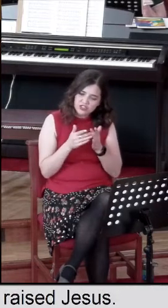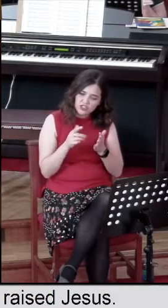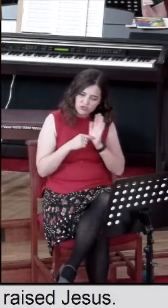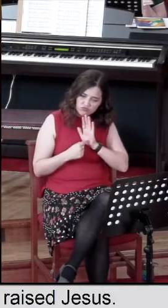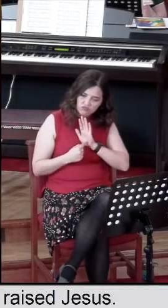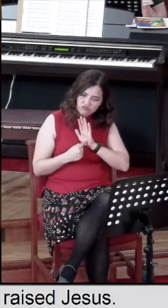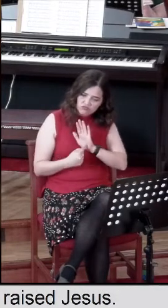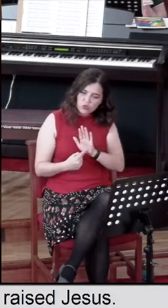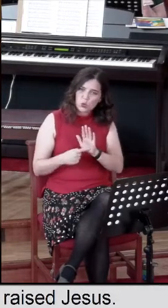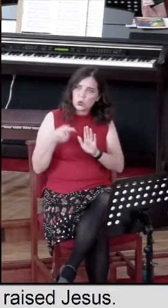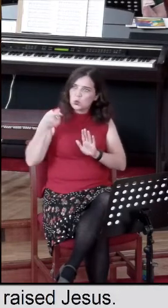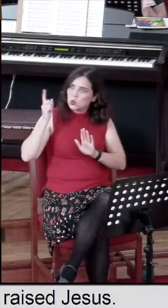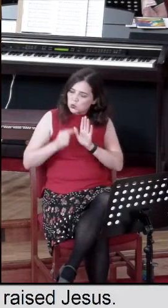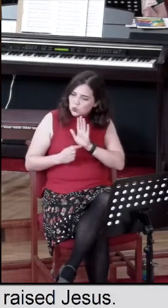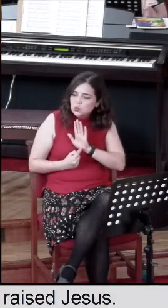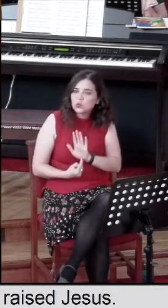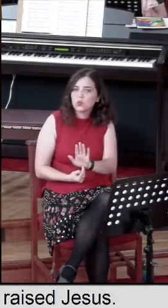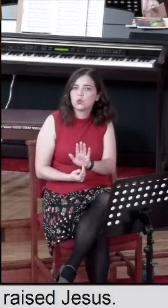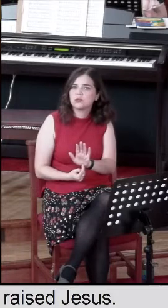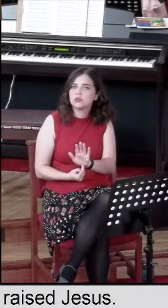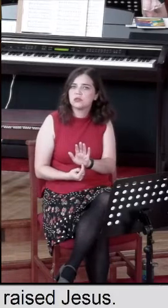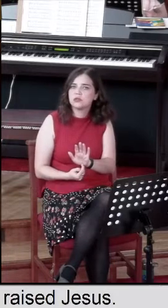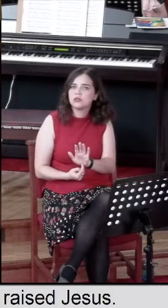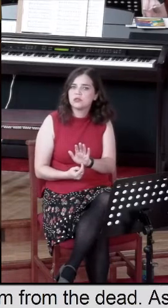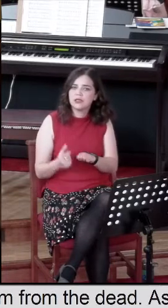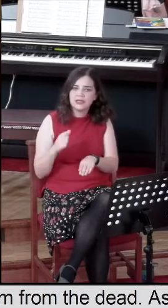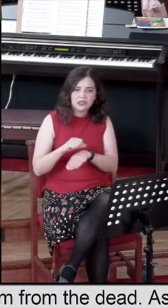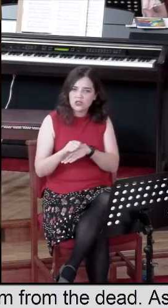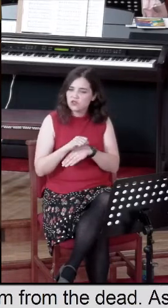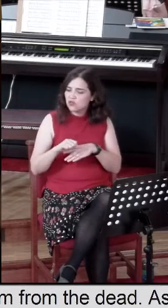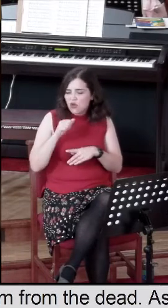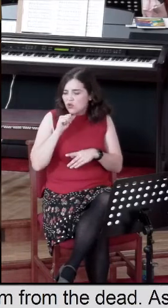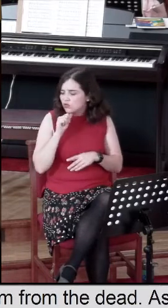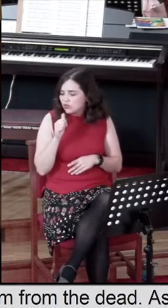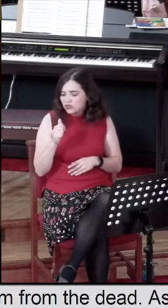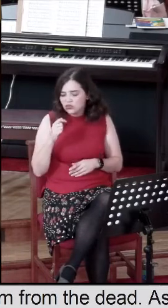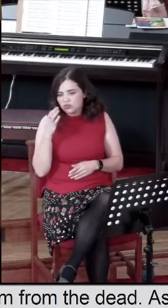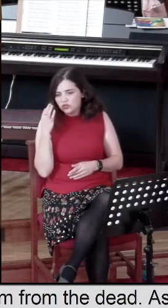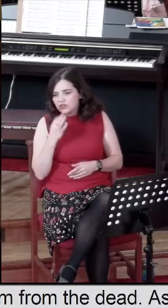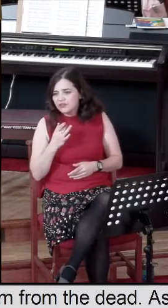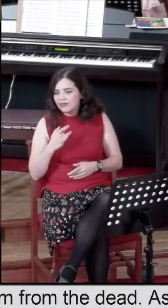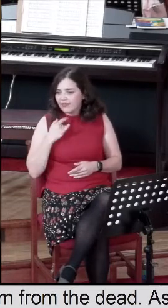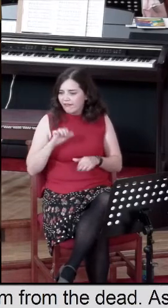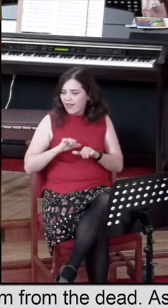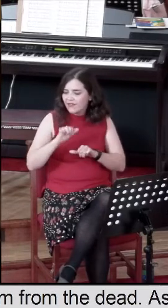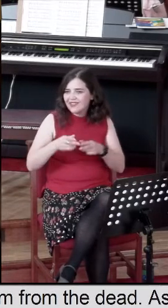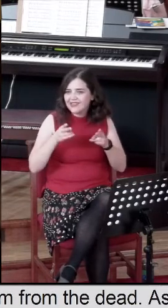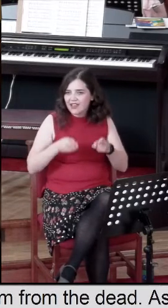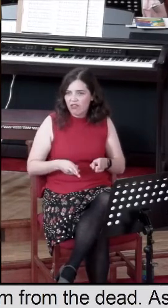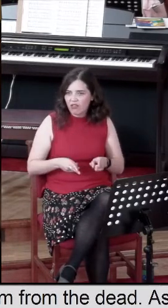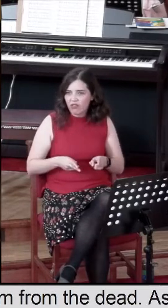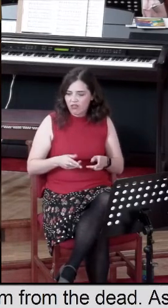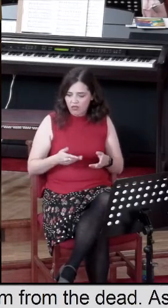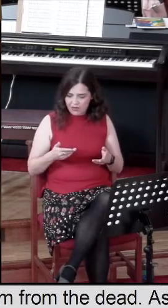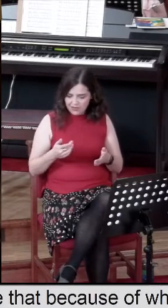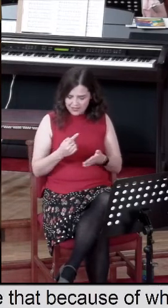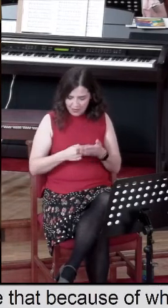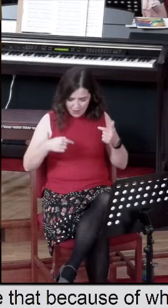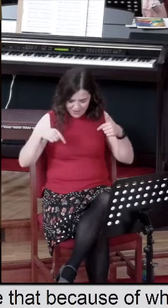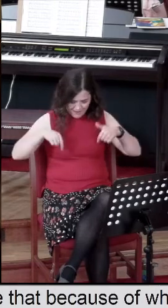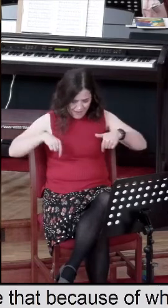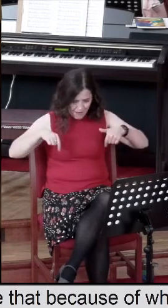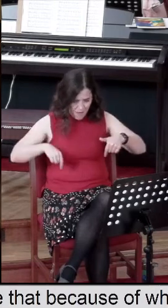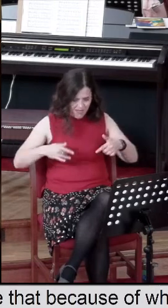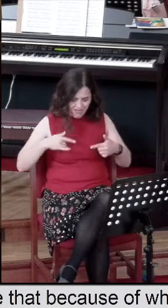us. And Easter's not just about life after death, is it? It's about our lives now where we are, whether we're